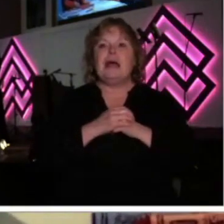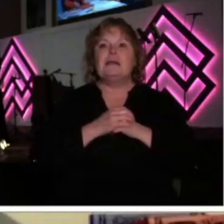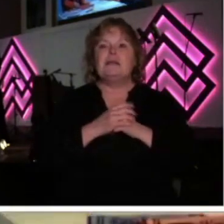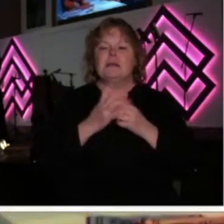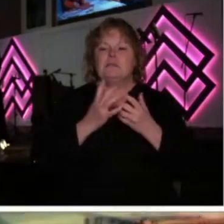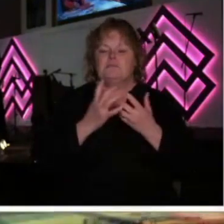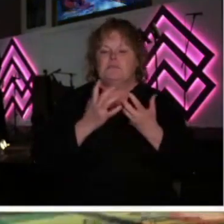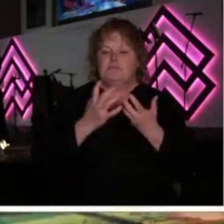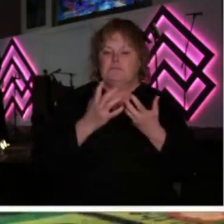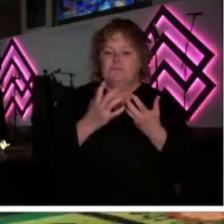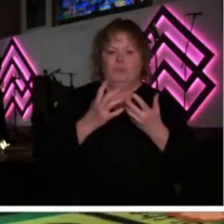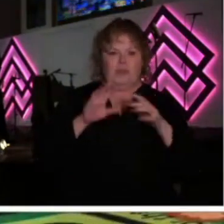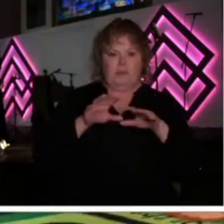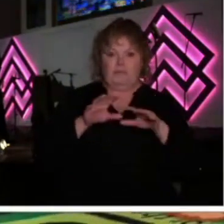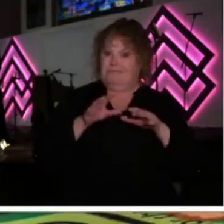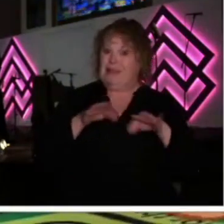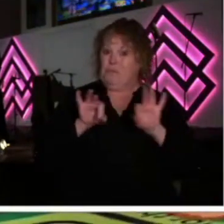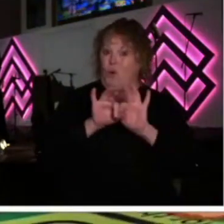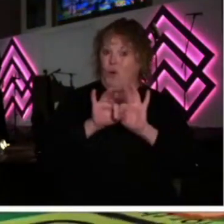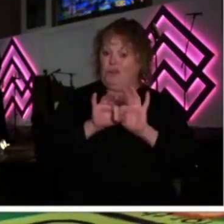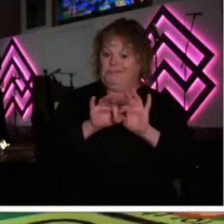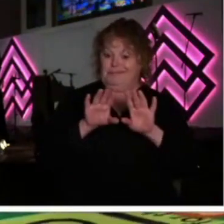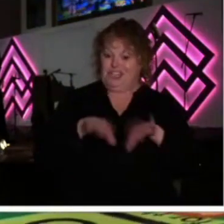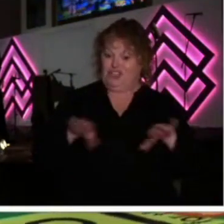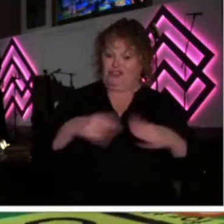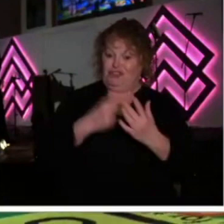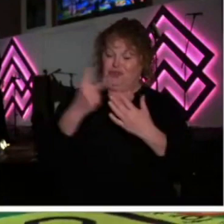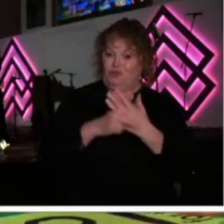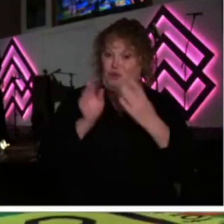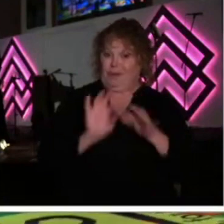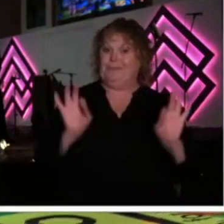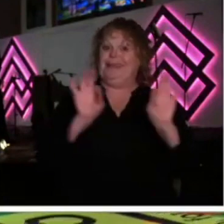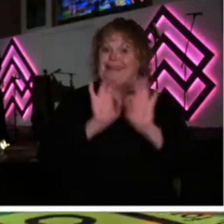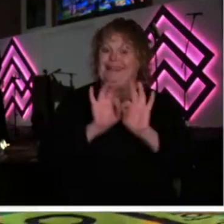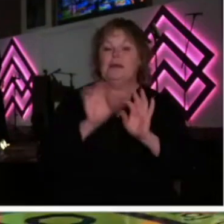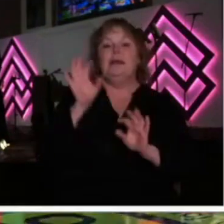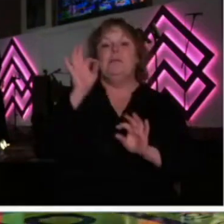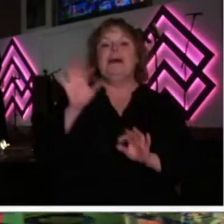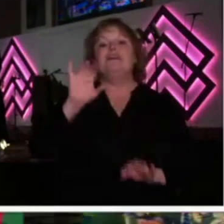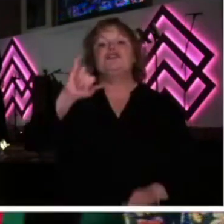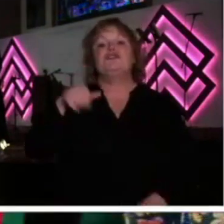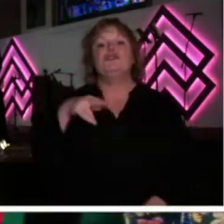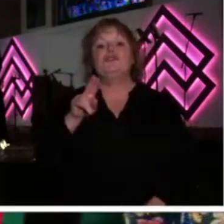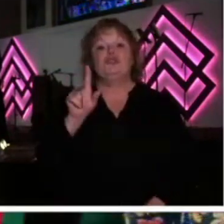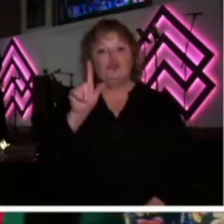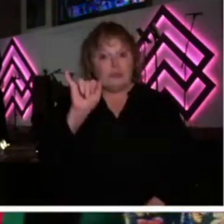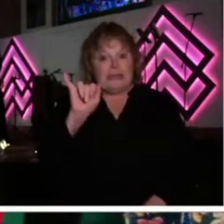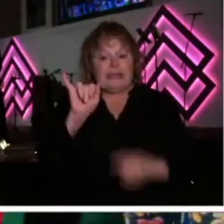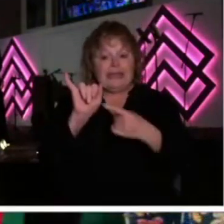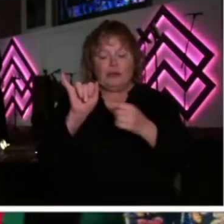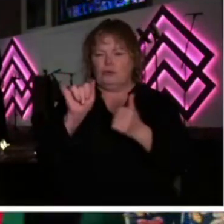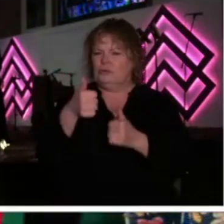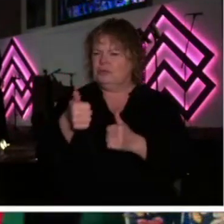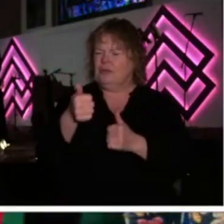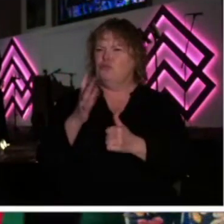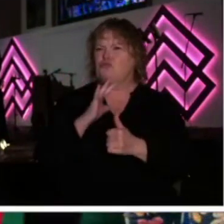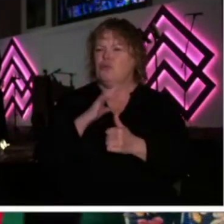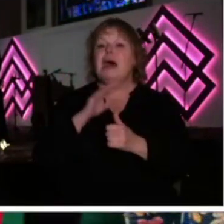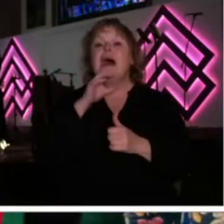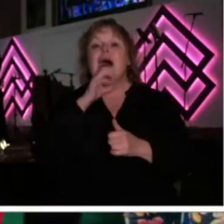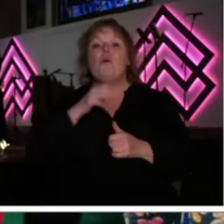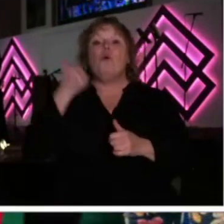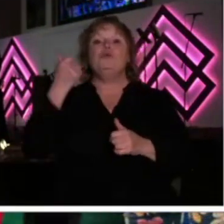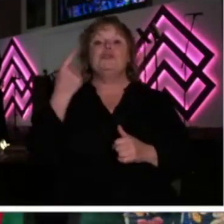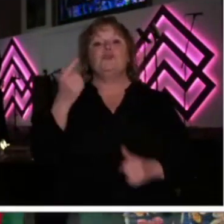with the kids, it was key. And Pastor Julian was doing a phenomenal job with the kids. You know, our oldest, Jaden, you